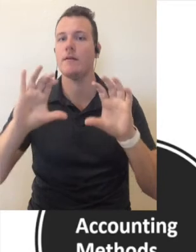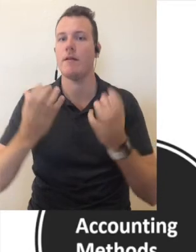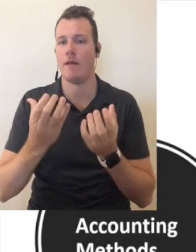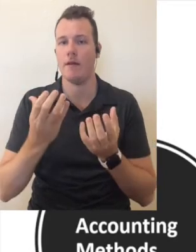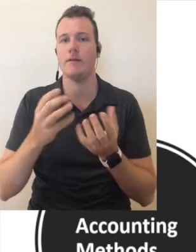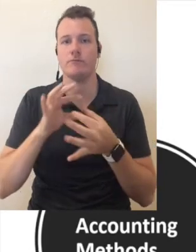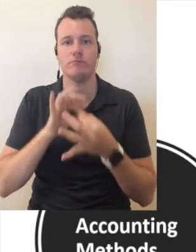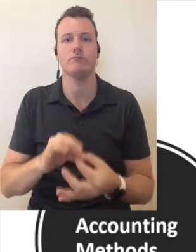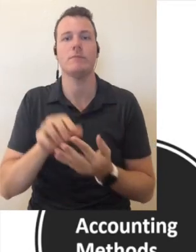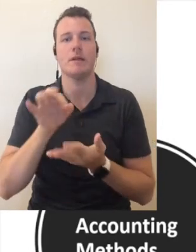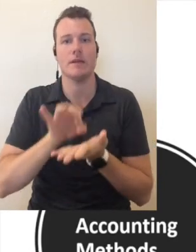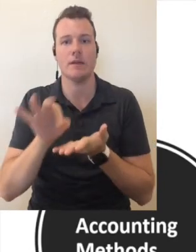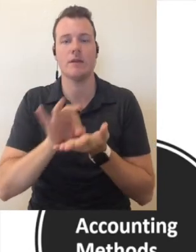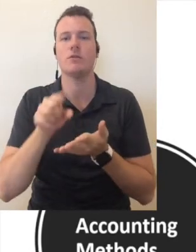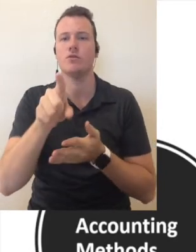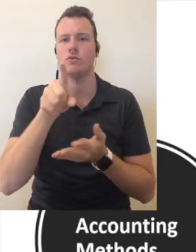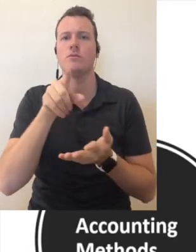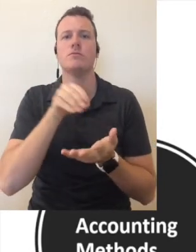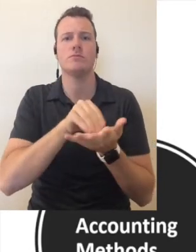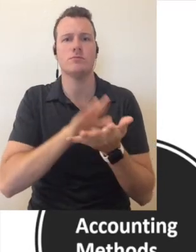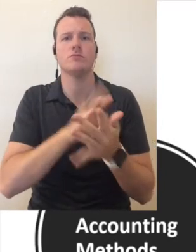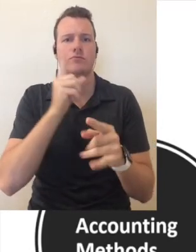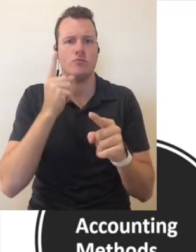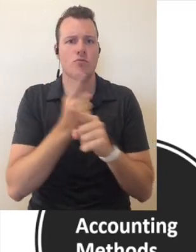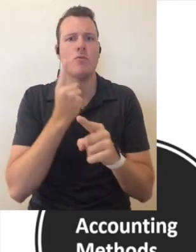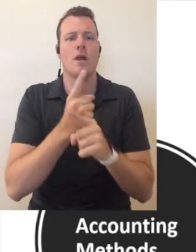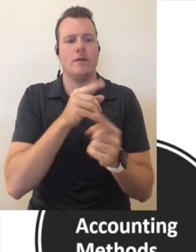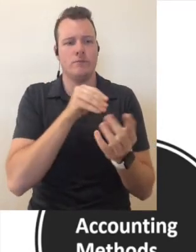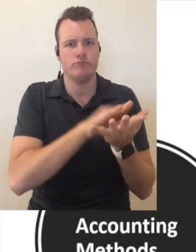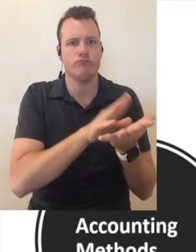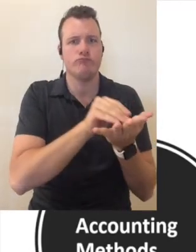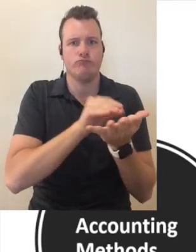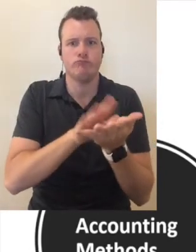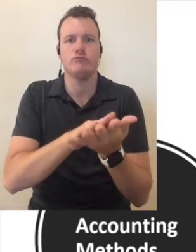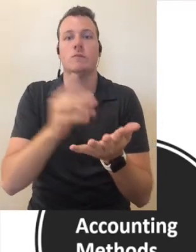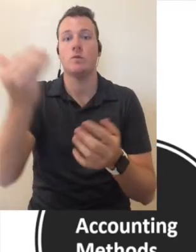ensure that you're making the right recordings so